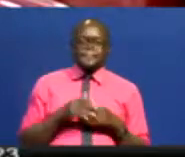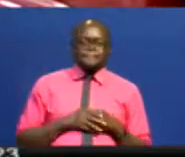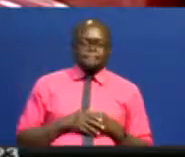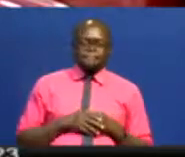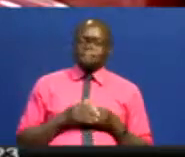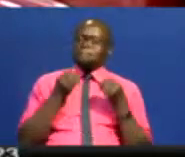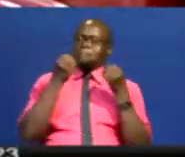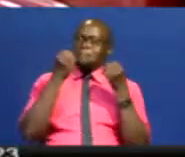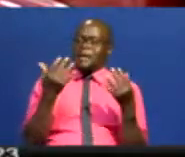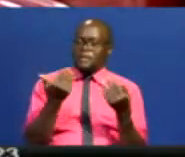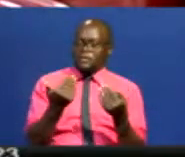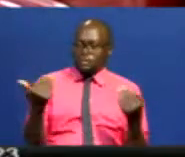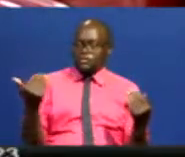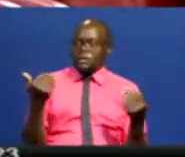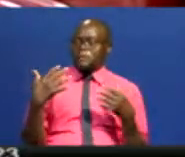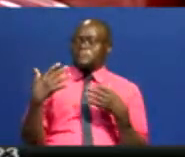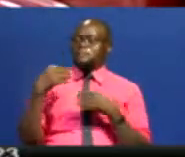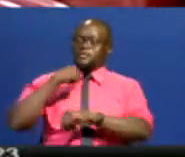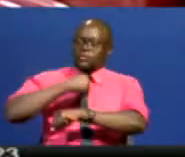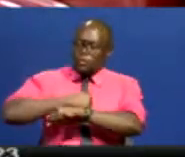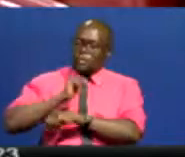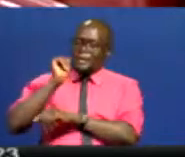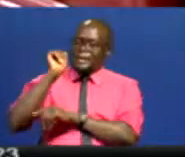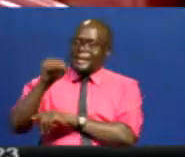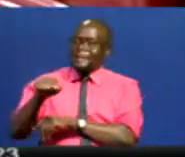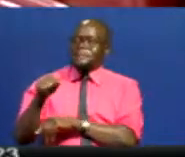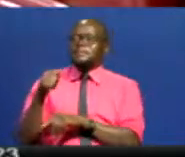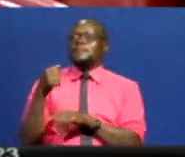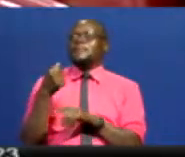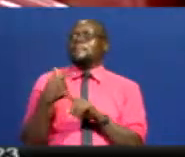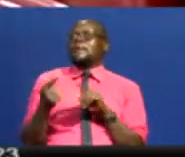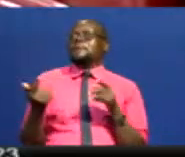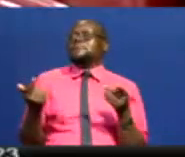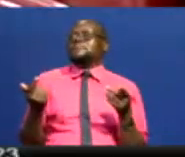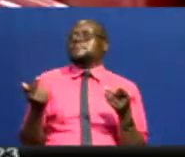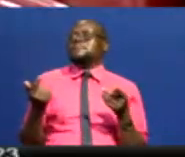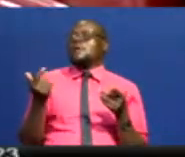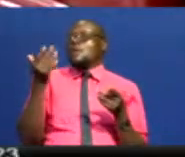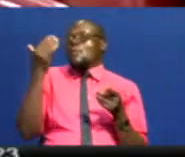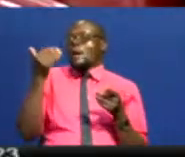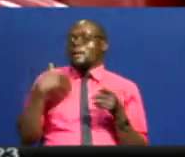so many children who go to school because the